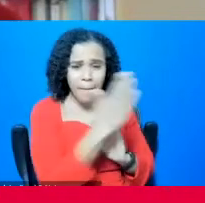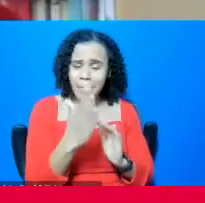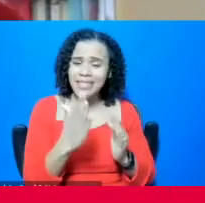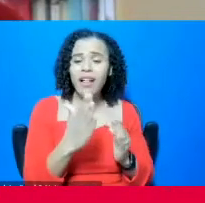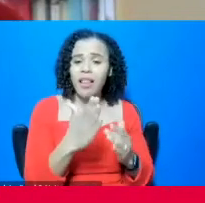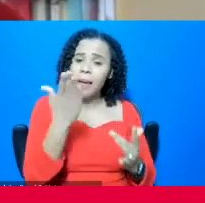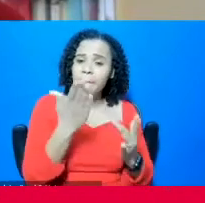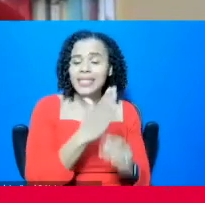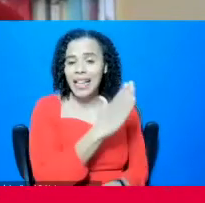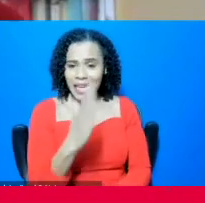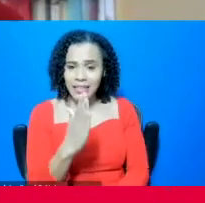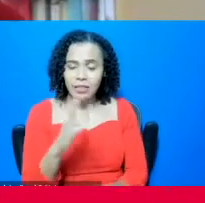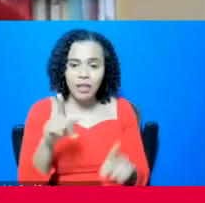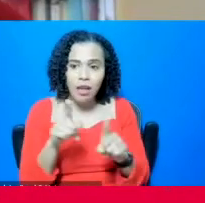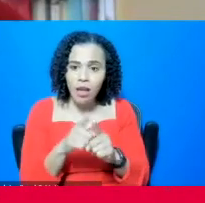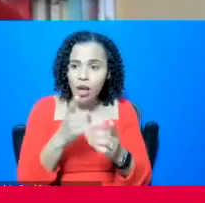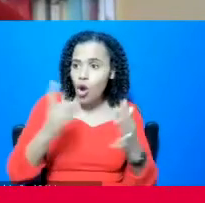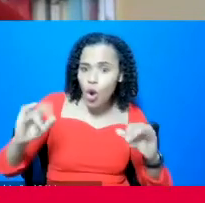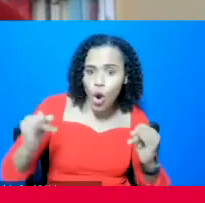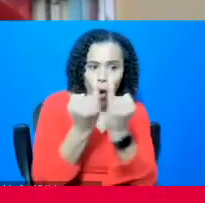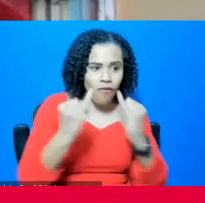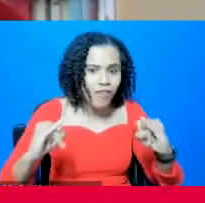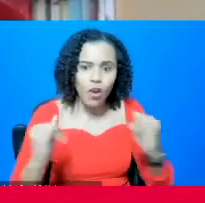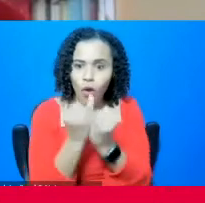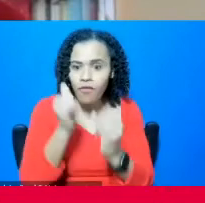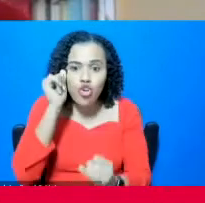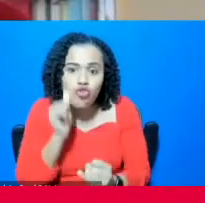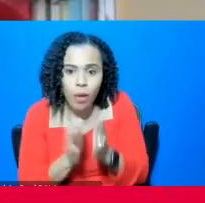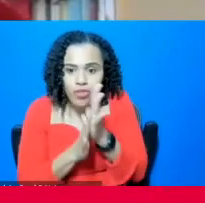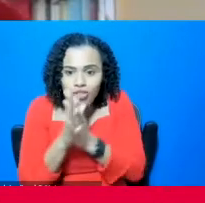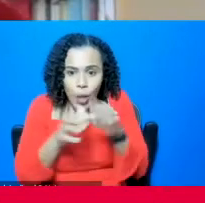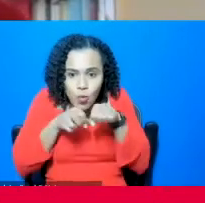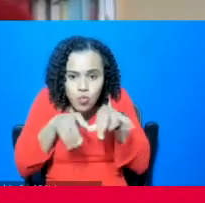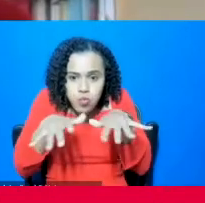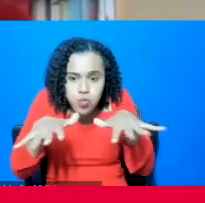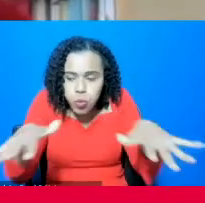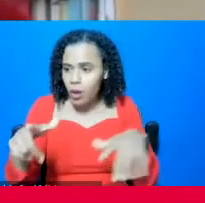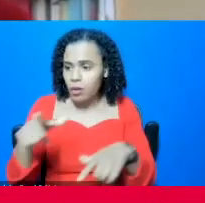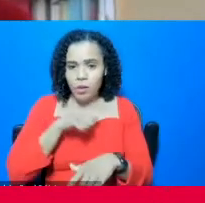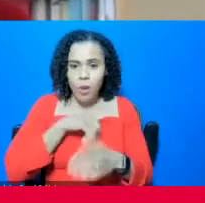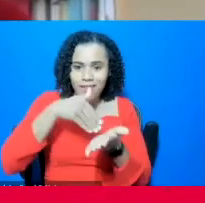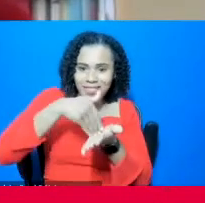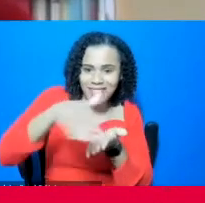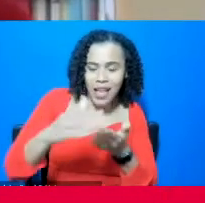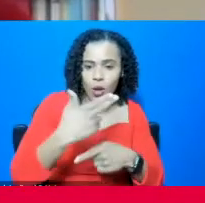instability through conflict and corruption throughout the global South by selling weapons to corrupt and tyrannical